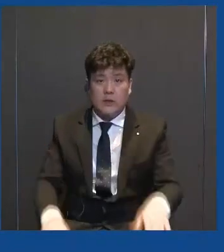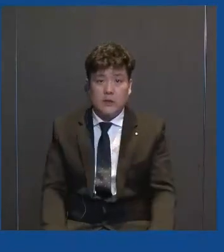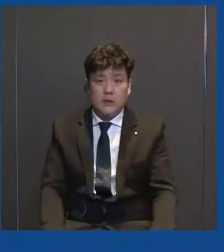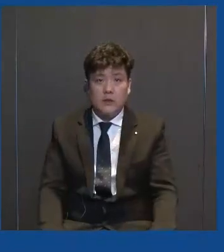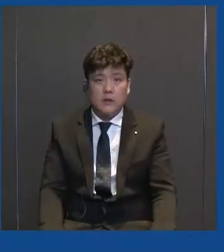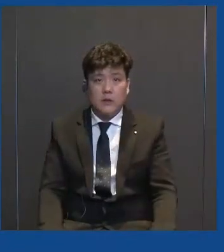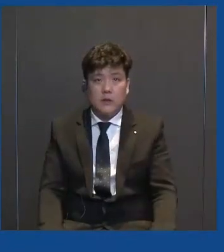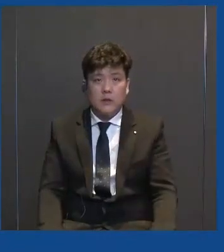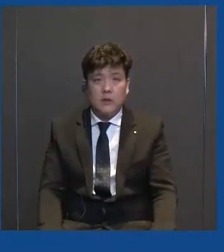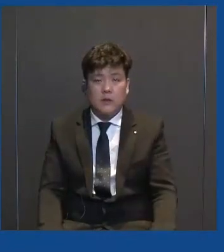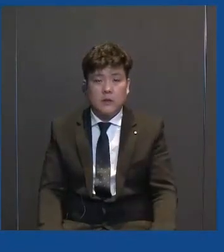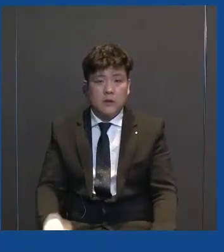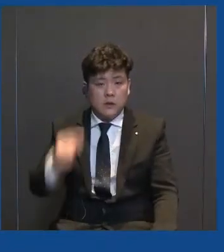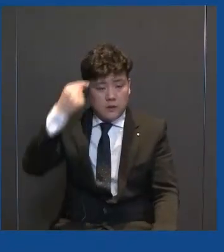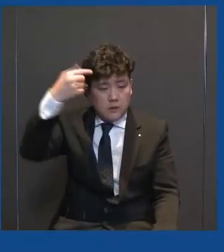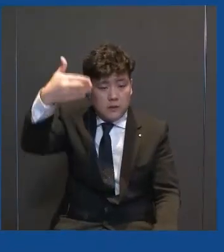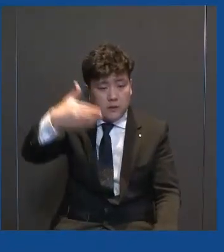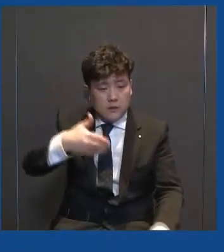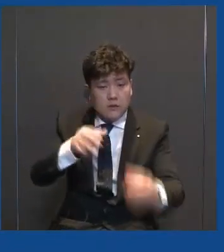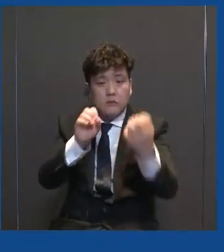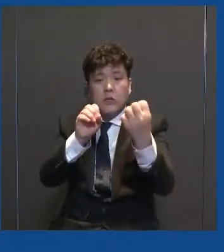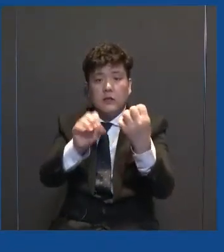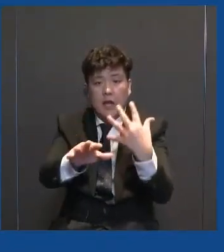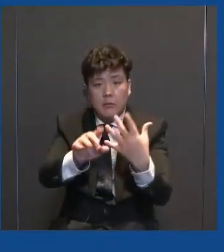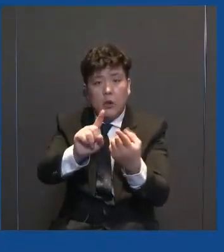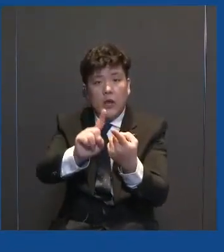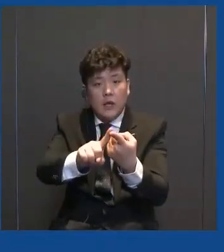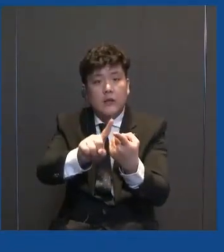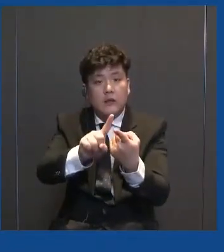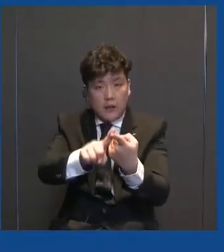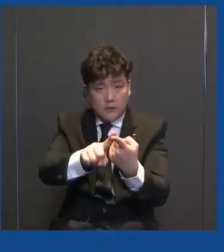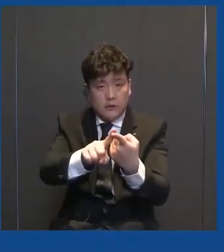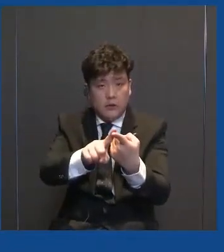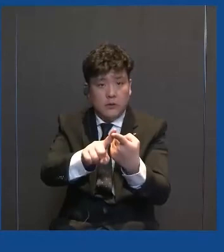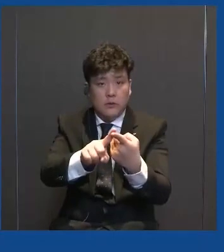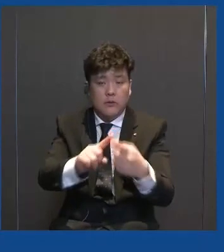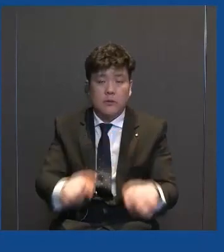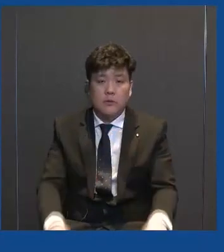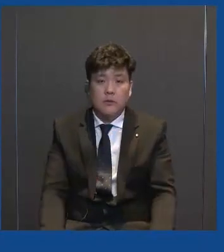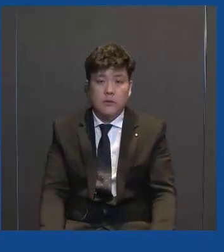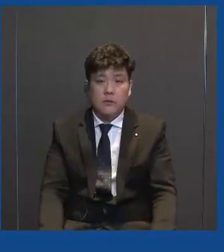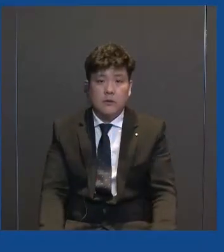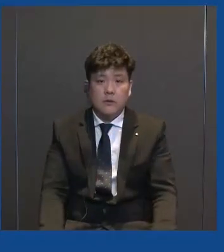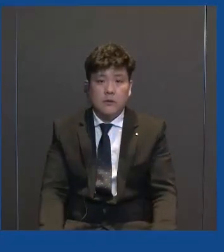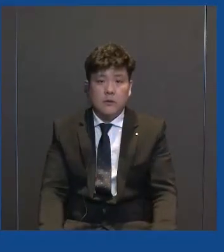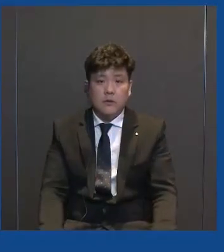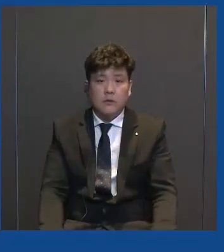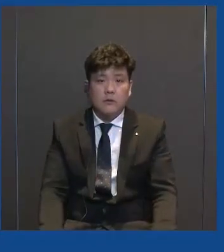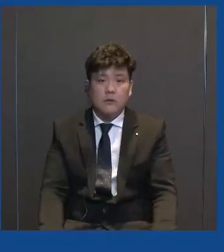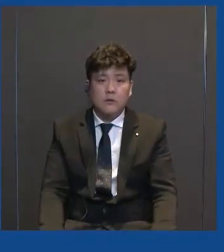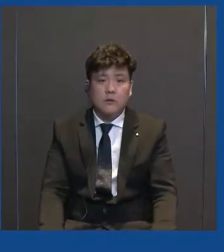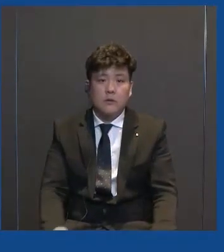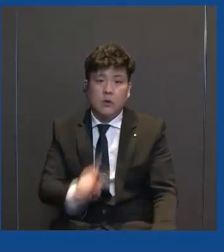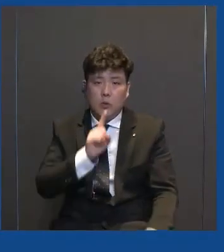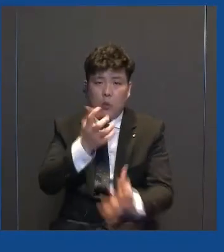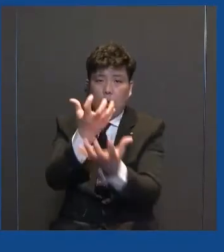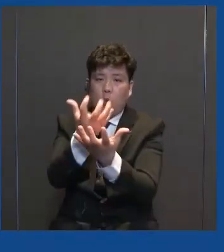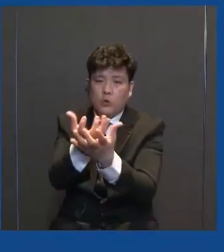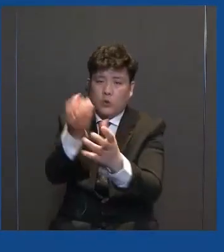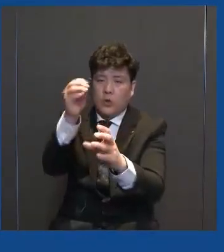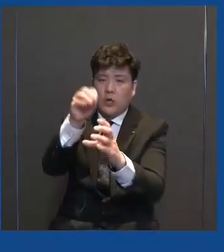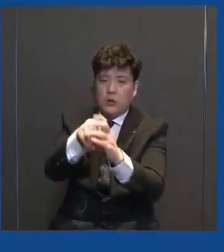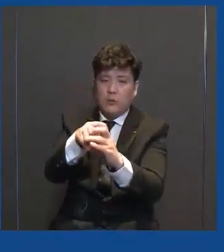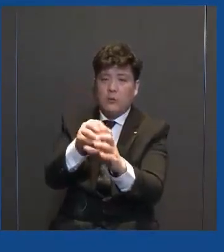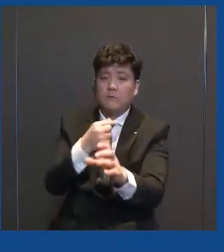So perhaps some of the questions unanswered today might be answered in the following discussions. And so I do